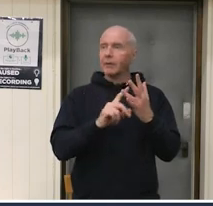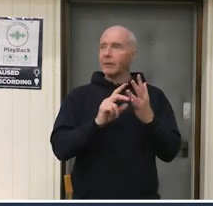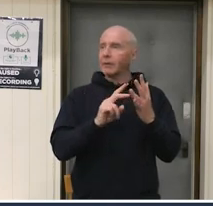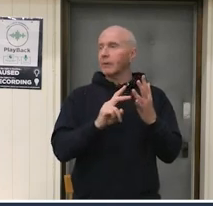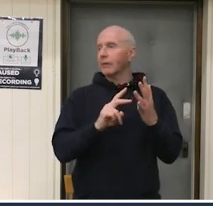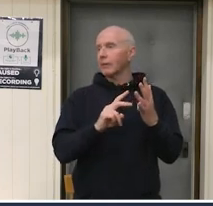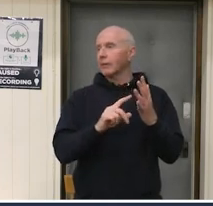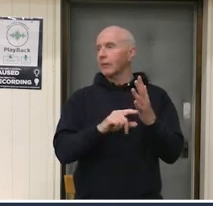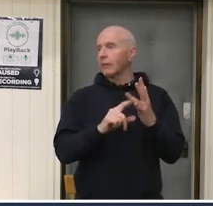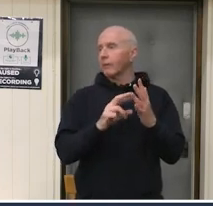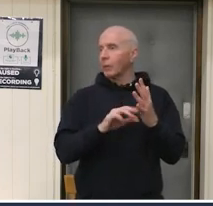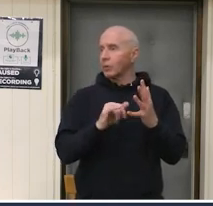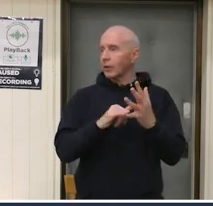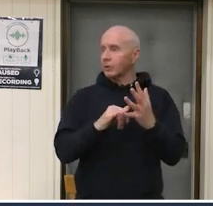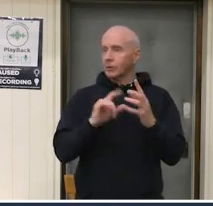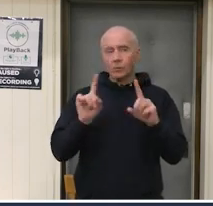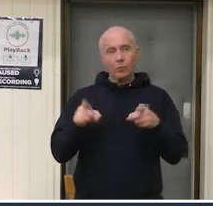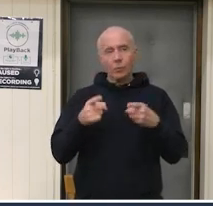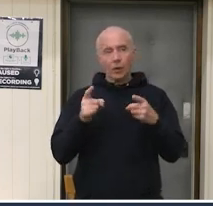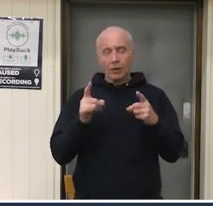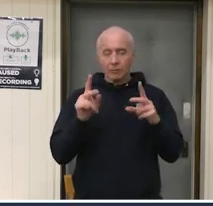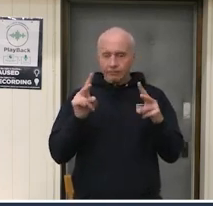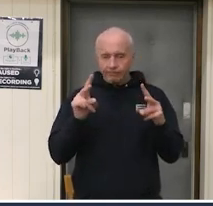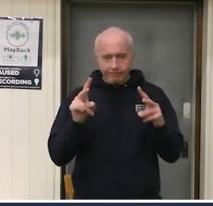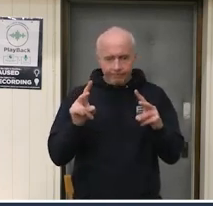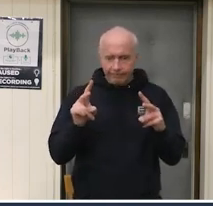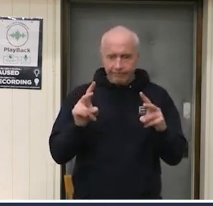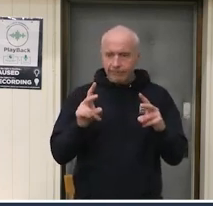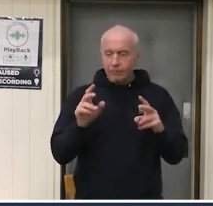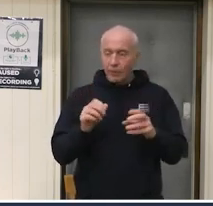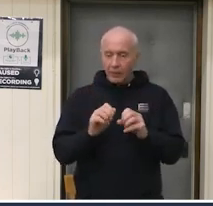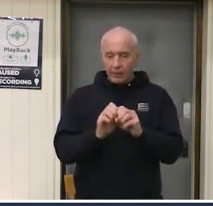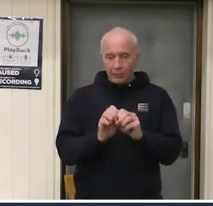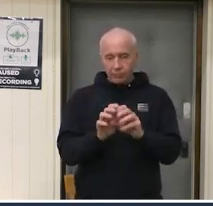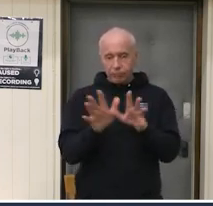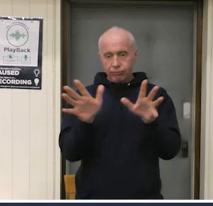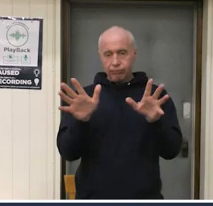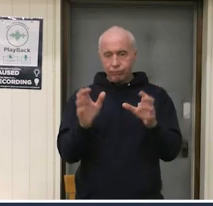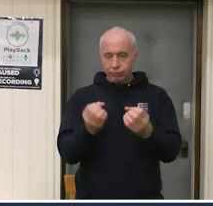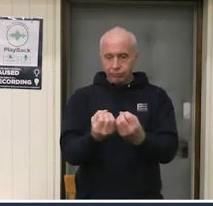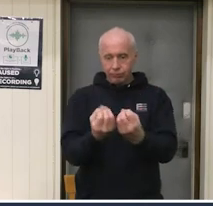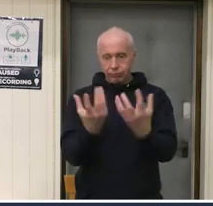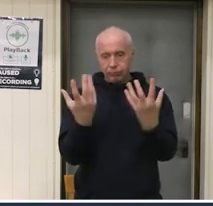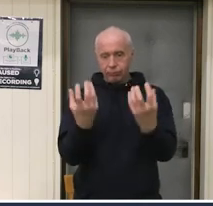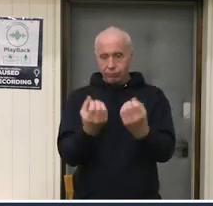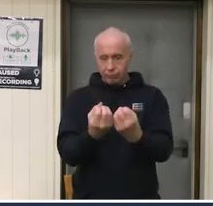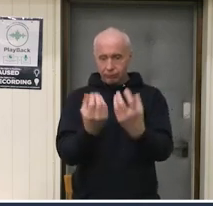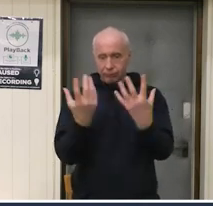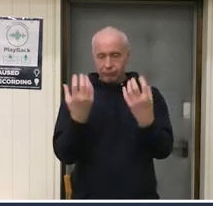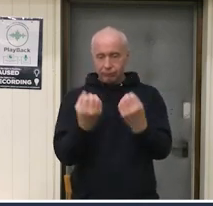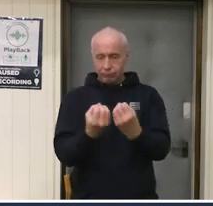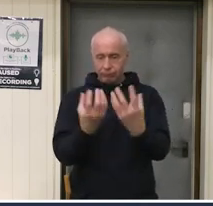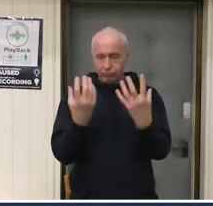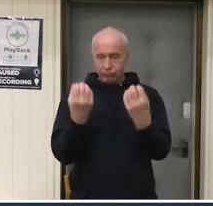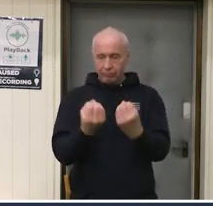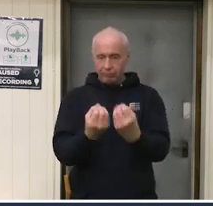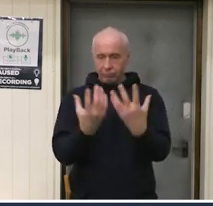gets hot, eventually you get emission, right? The emission will be